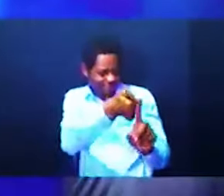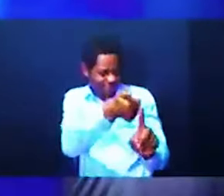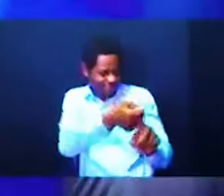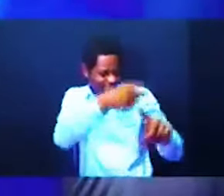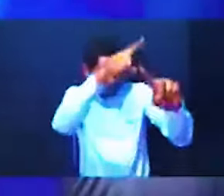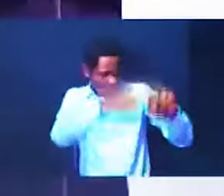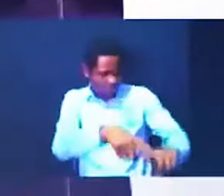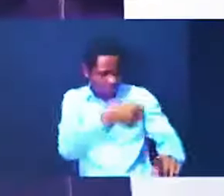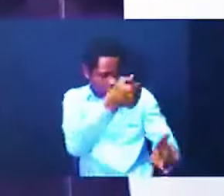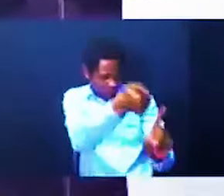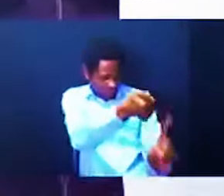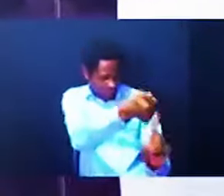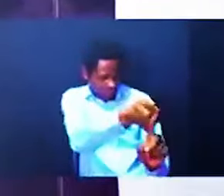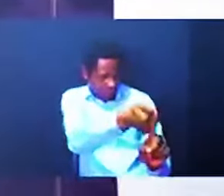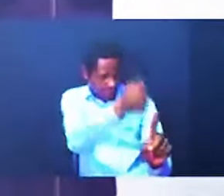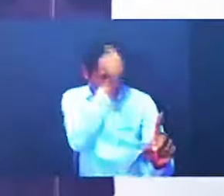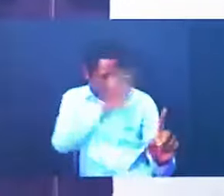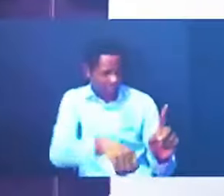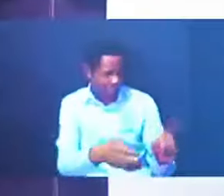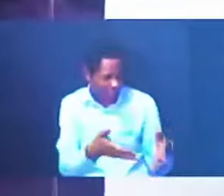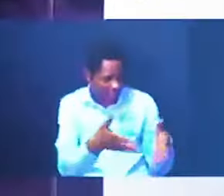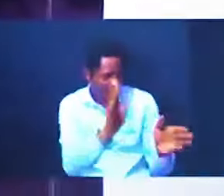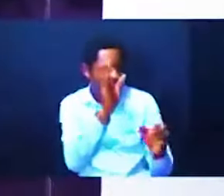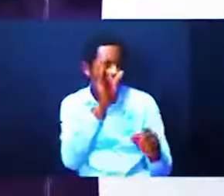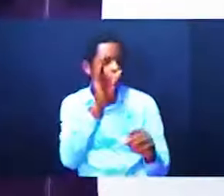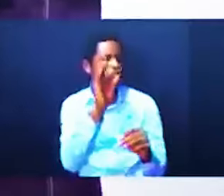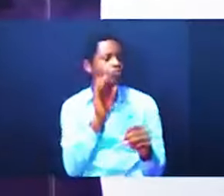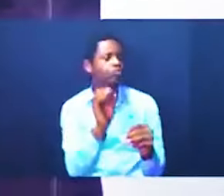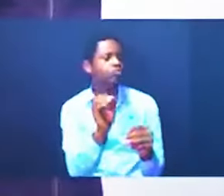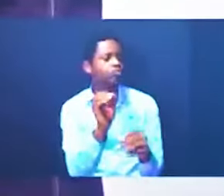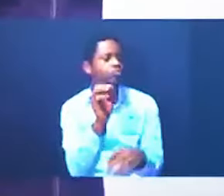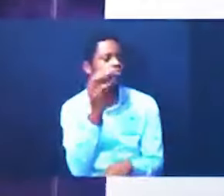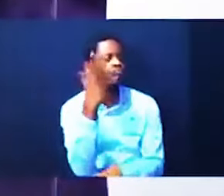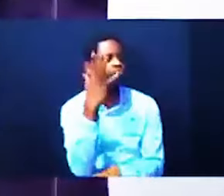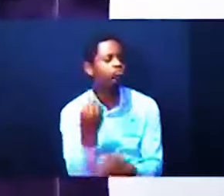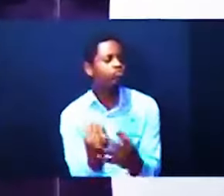Because the production of the crop depends on